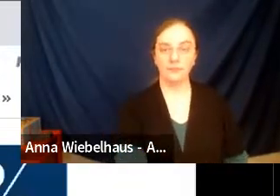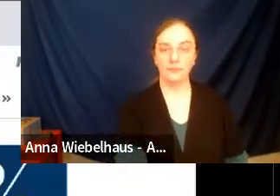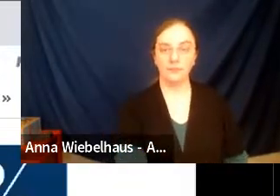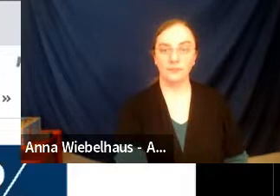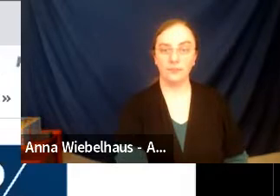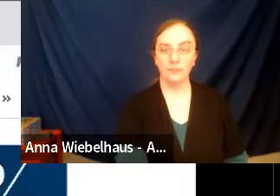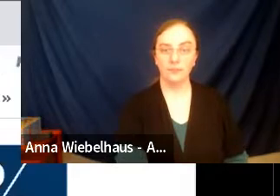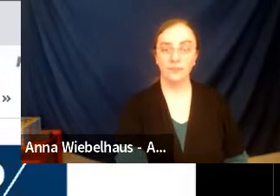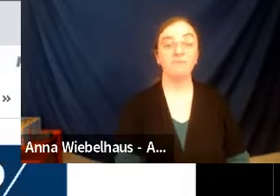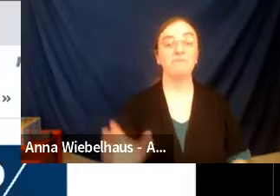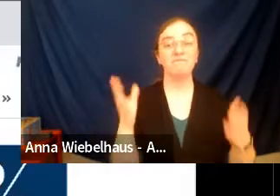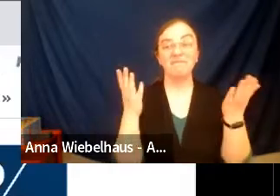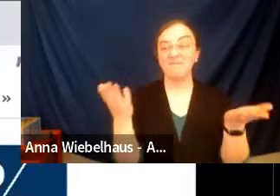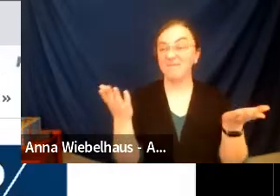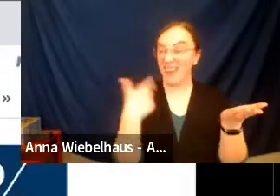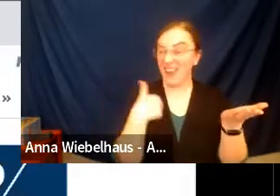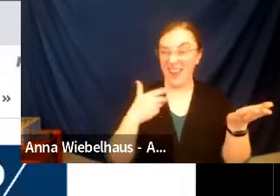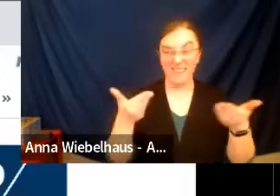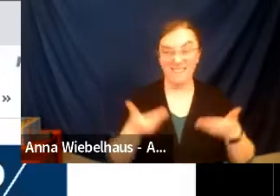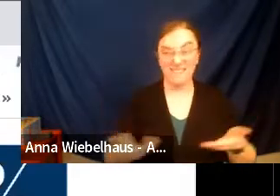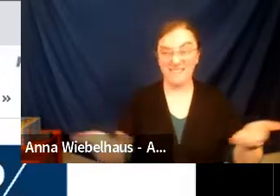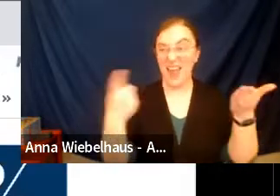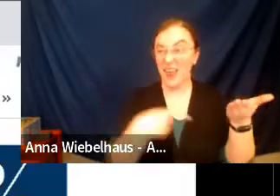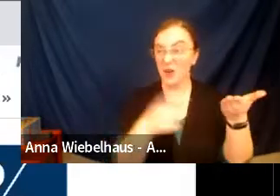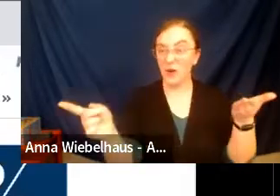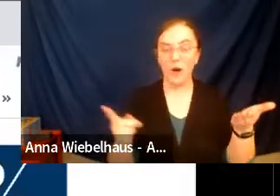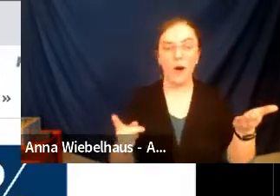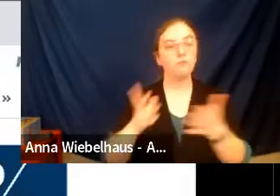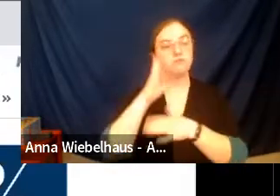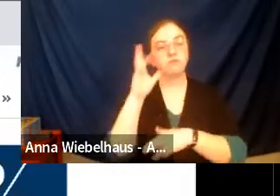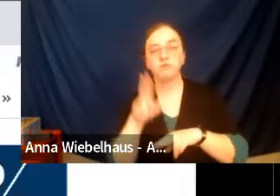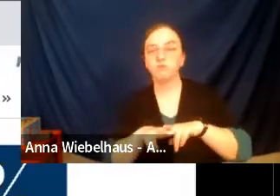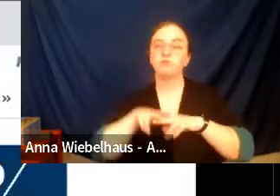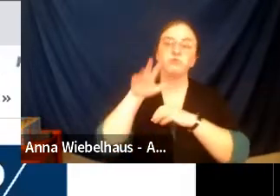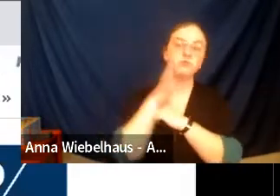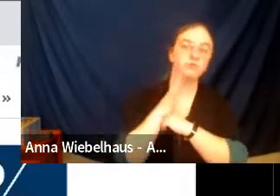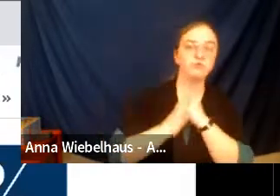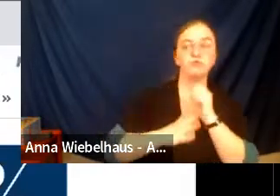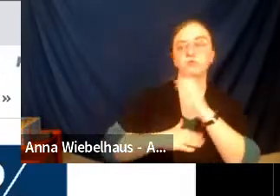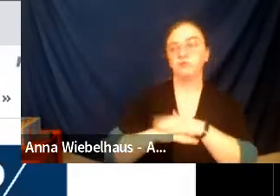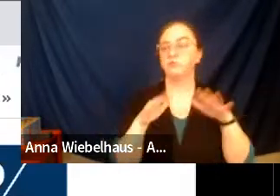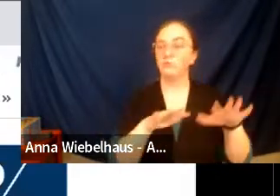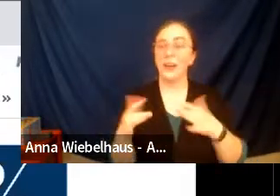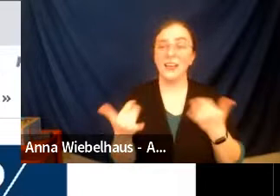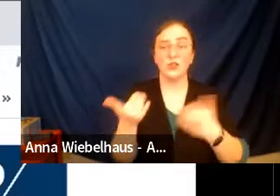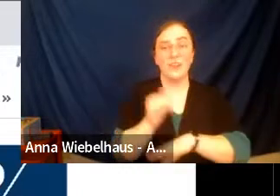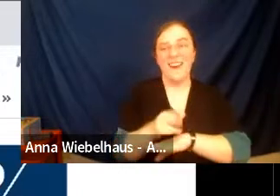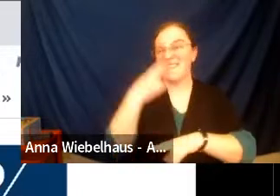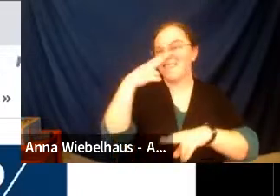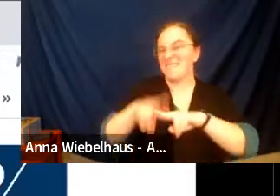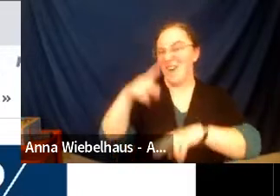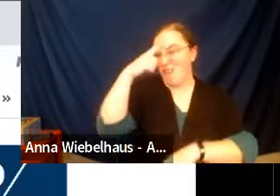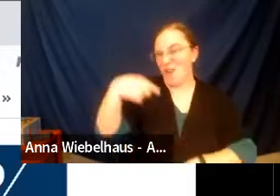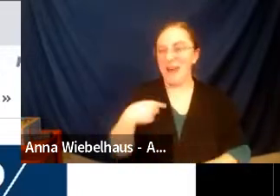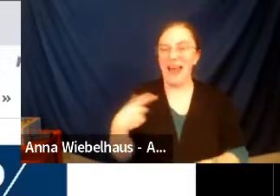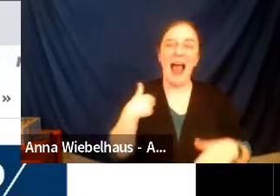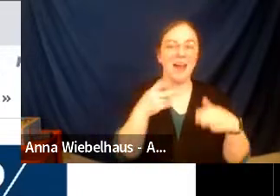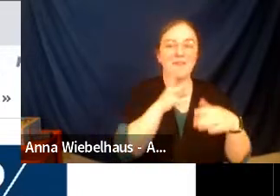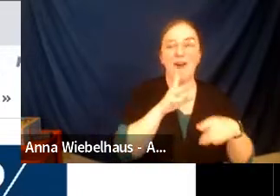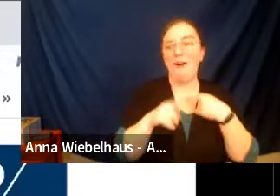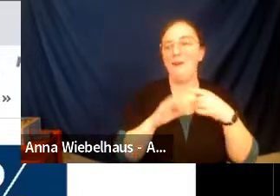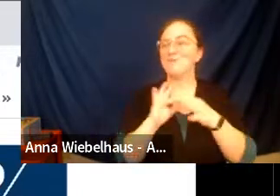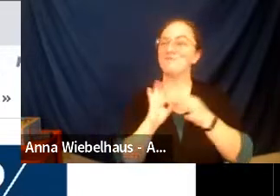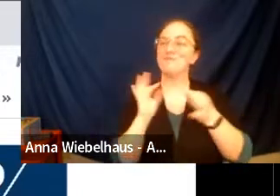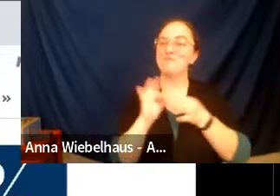So just, I invite everybody to do something to make yourself more comfortable. This is a really fun night for me. I love talking about kindergarten. It